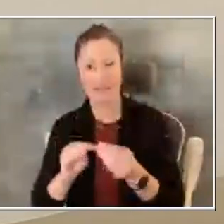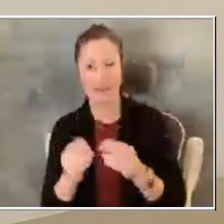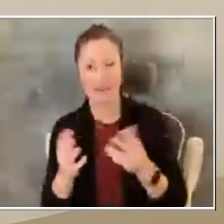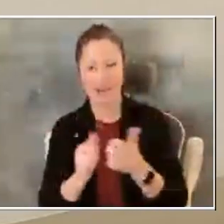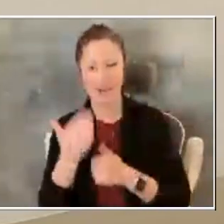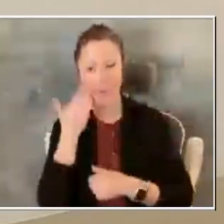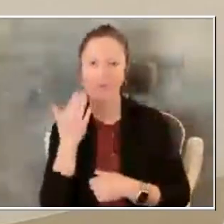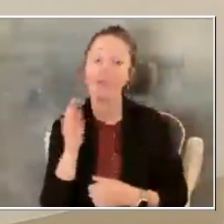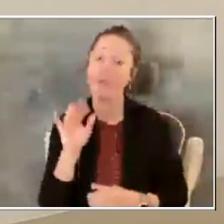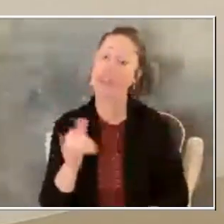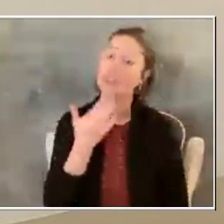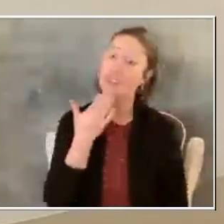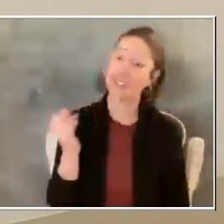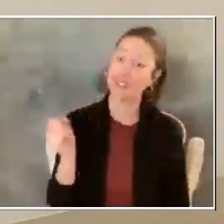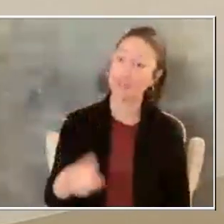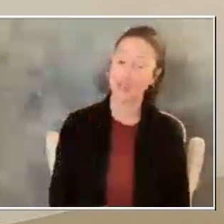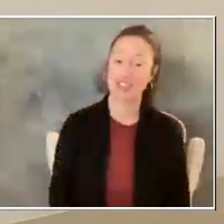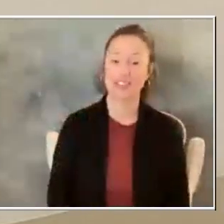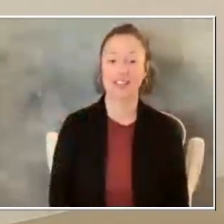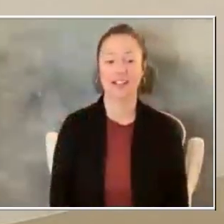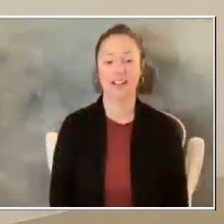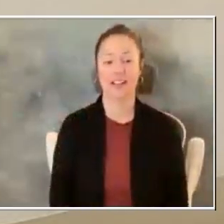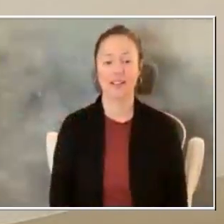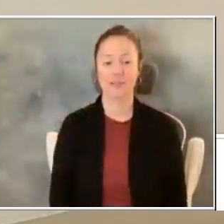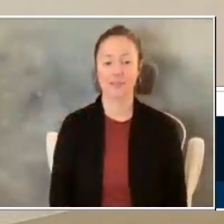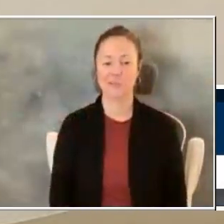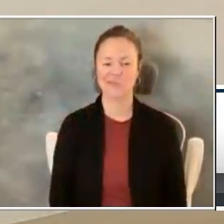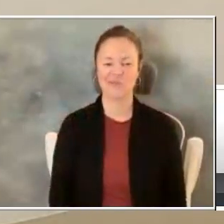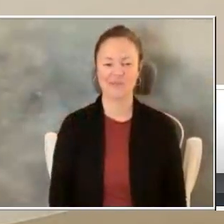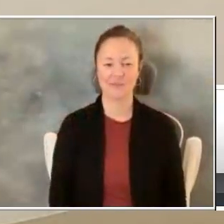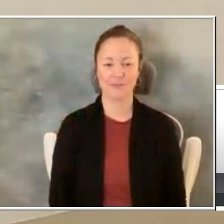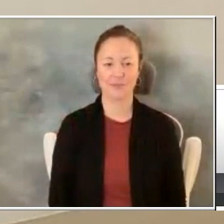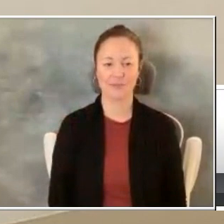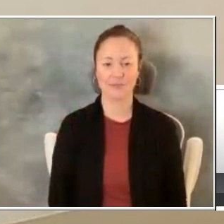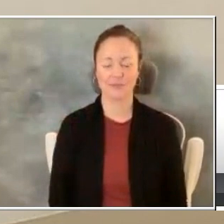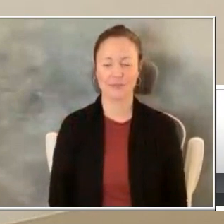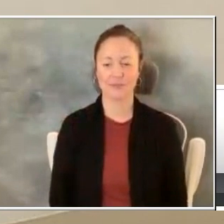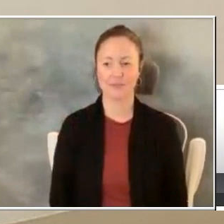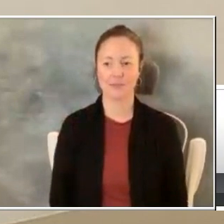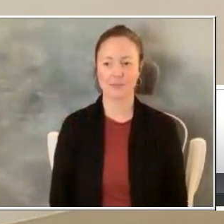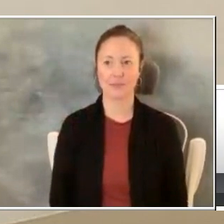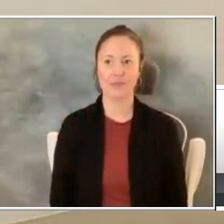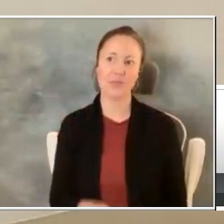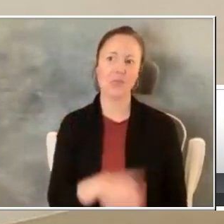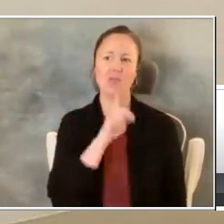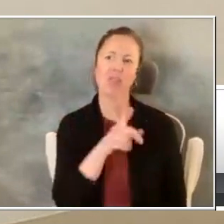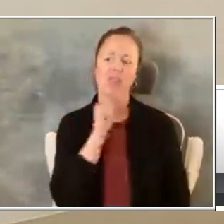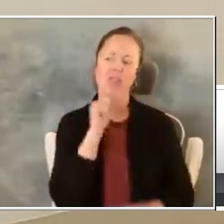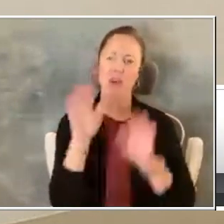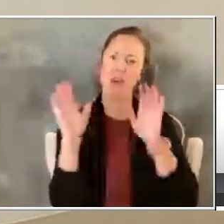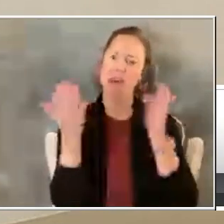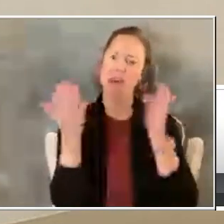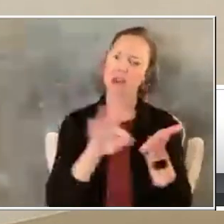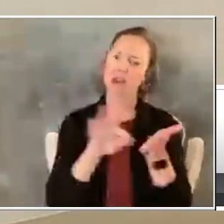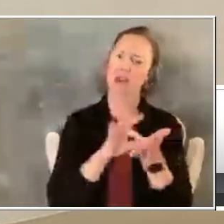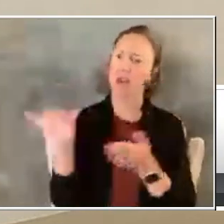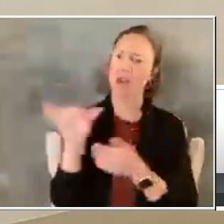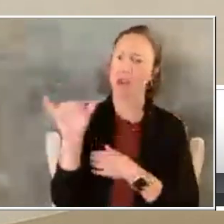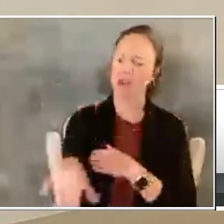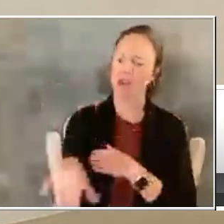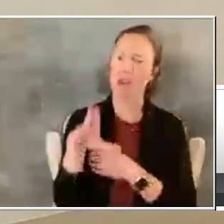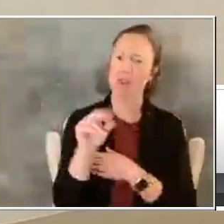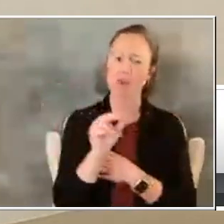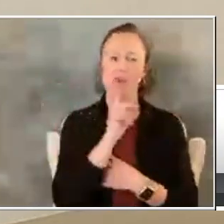That's a good question. We don't really quantify it that way, or do comparative scores, especially because we